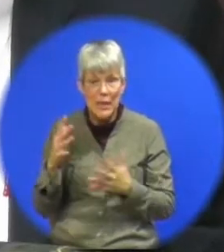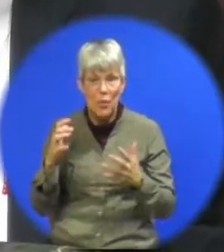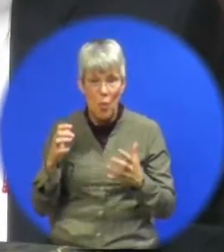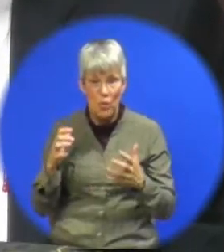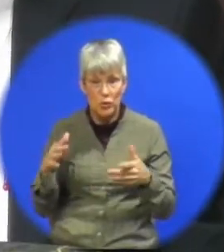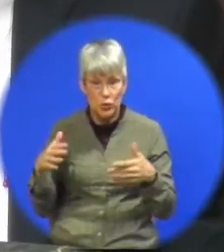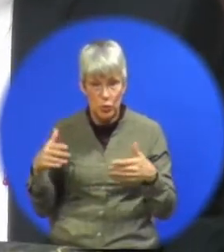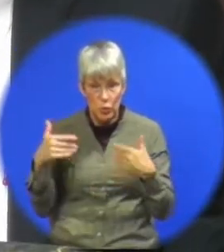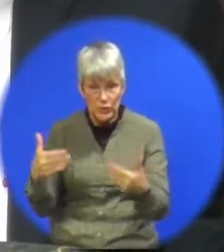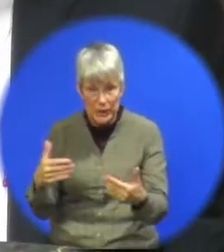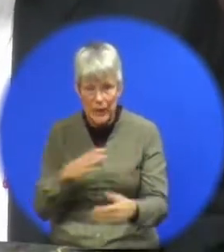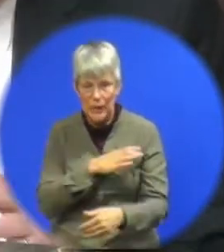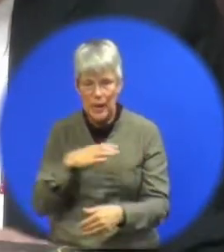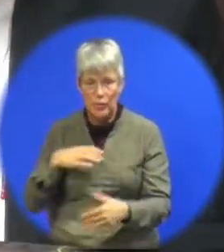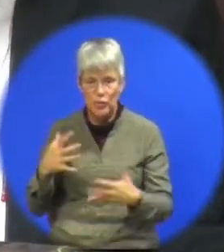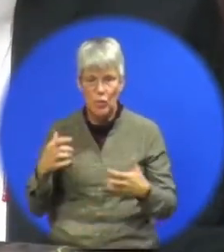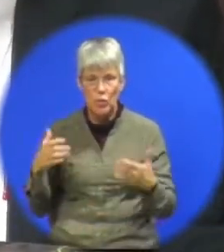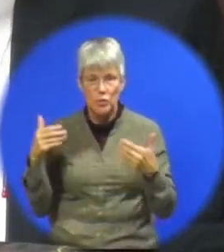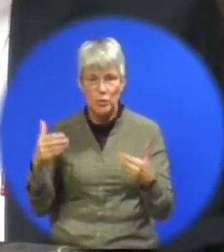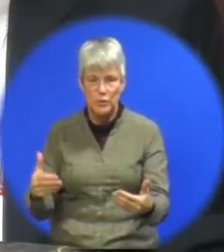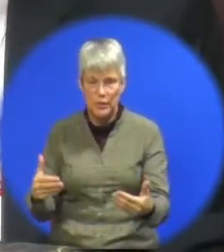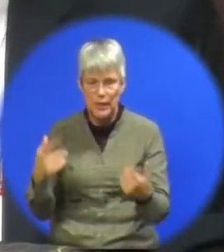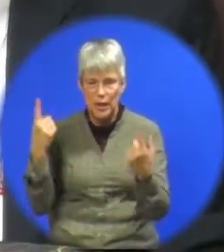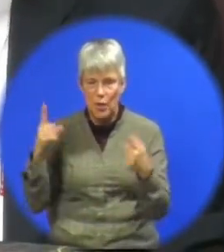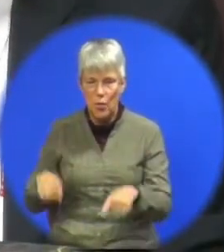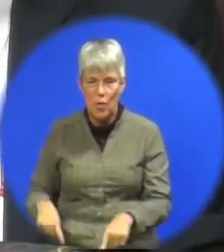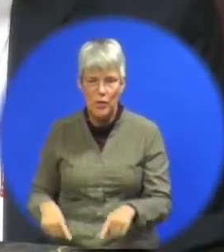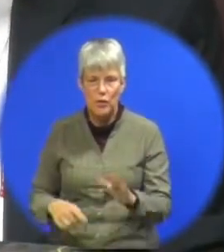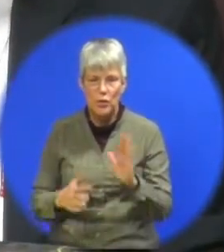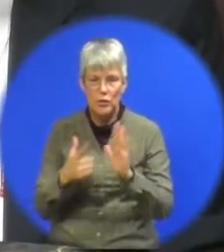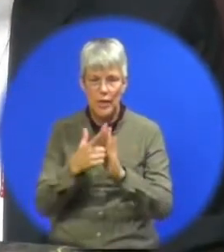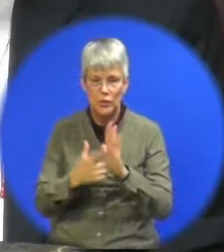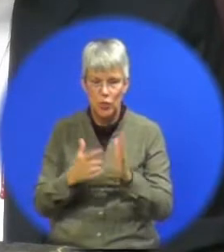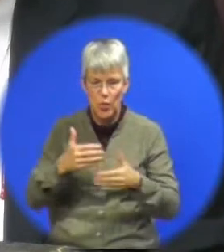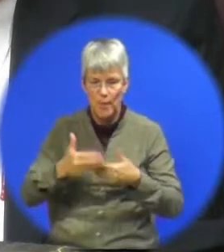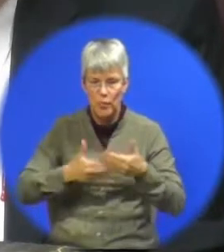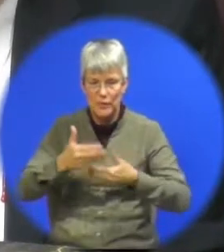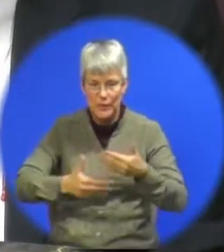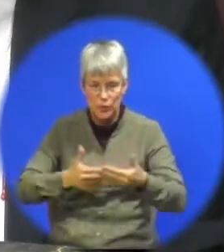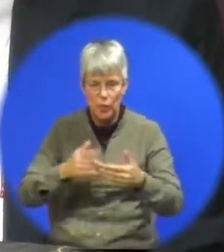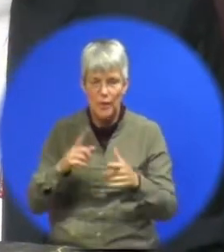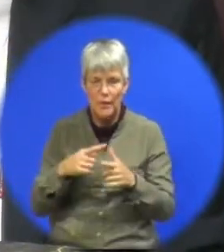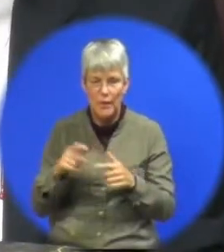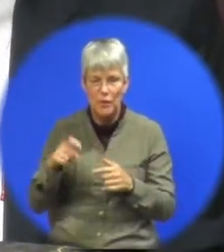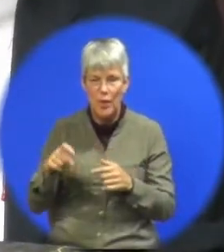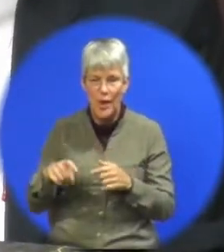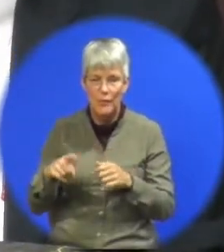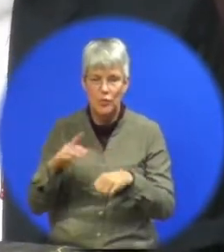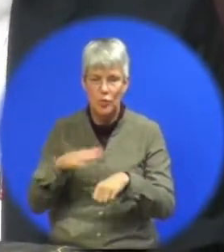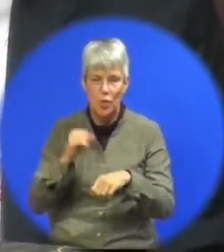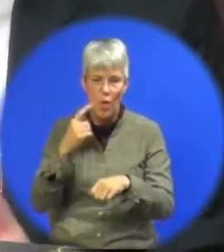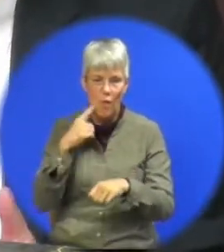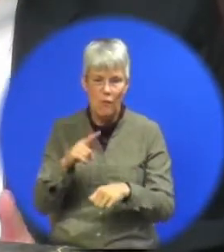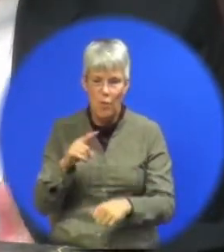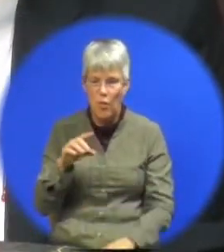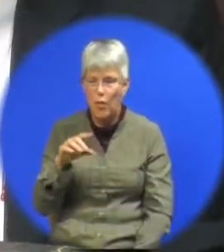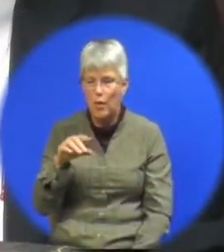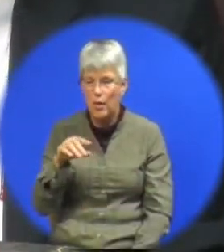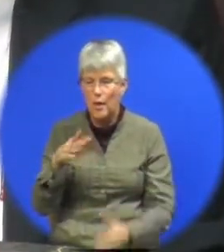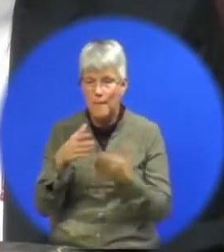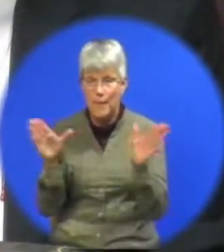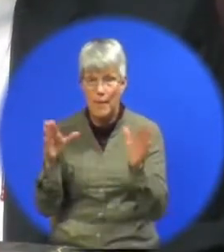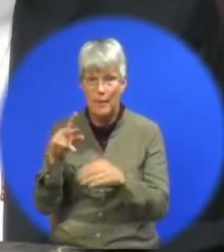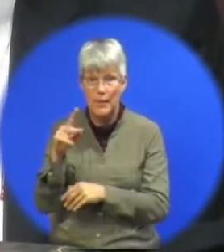wishes to proceed, according to the statutory procedure, you have to call for a public hearing, and by